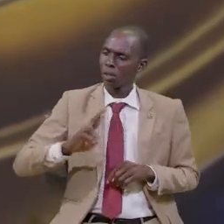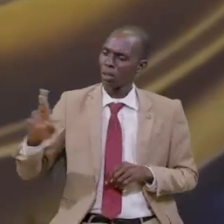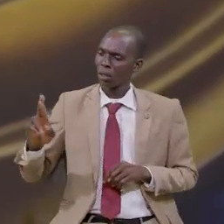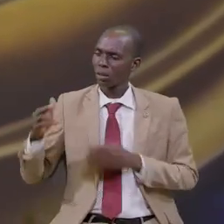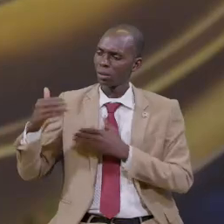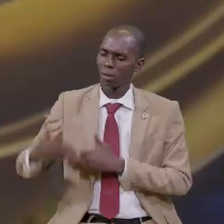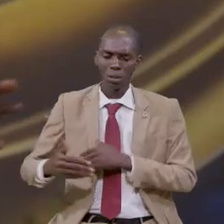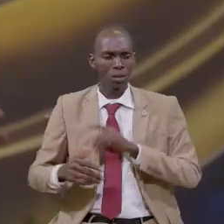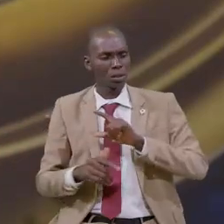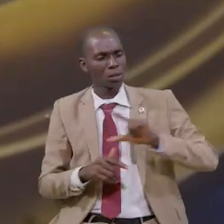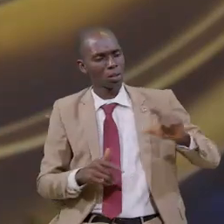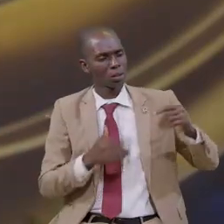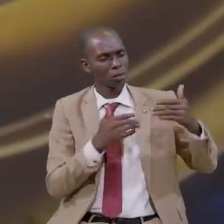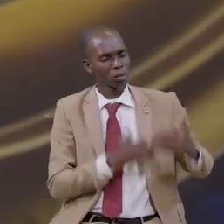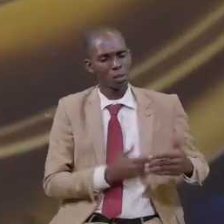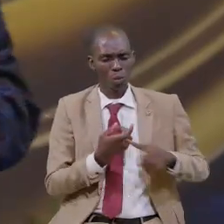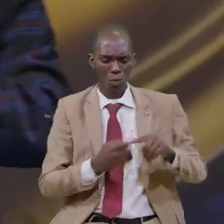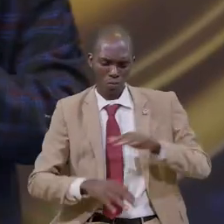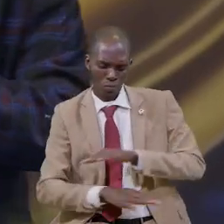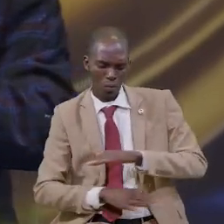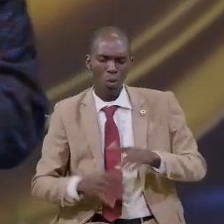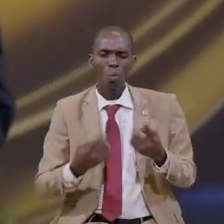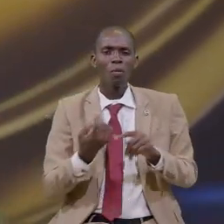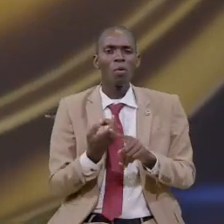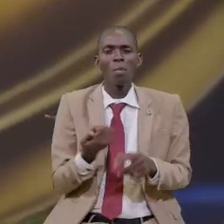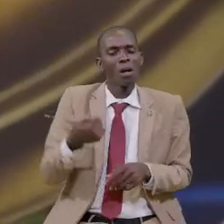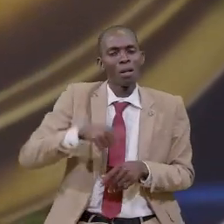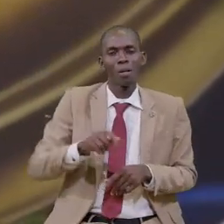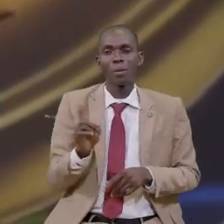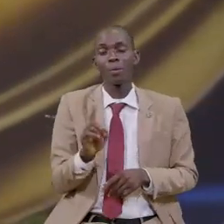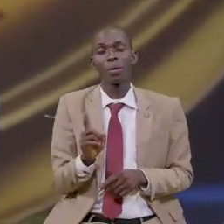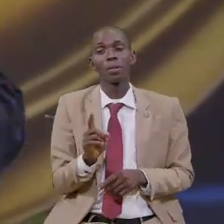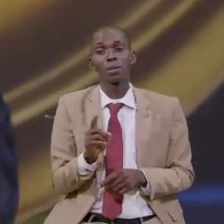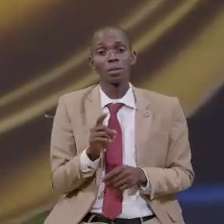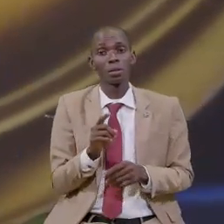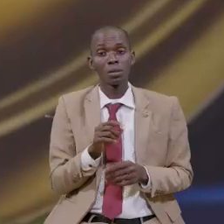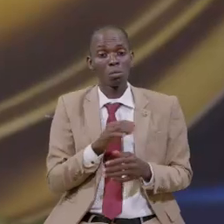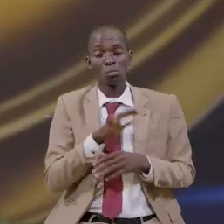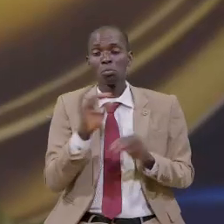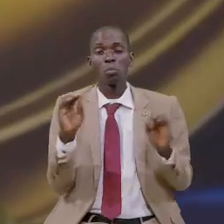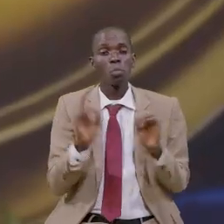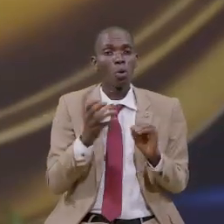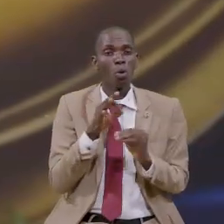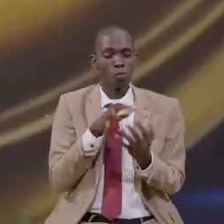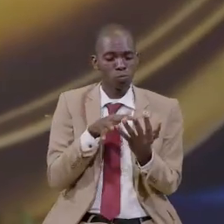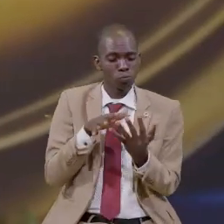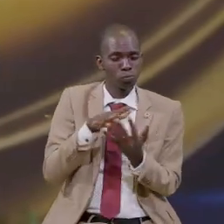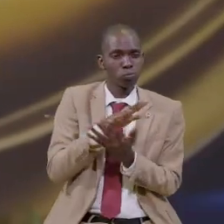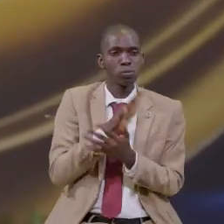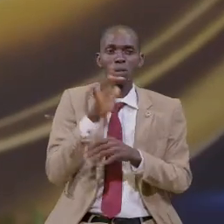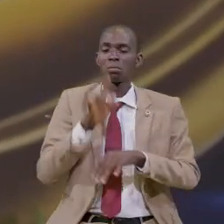from below, coming from anywhere, none of these things move me.